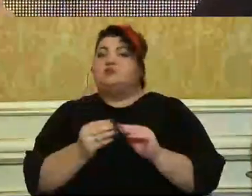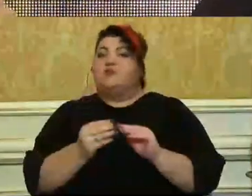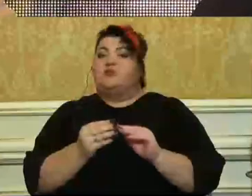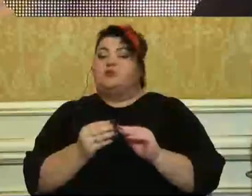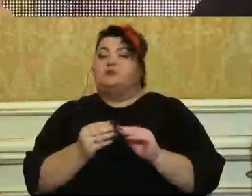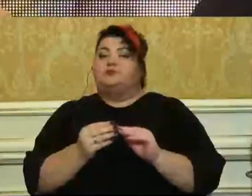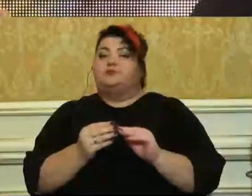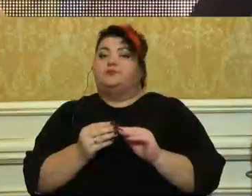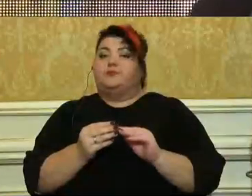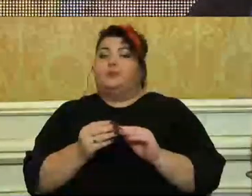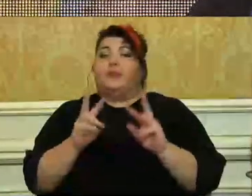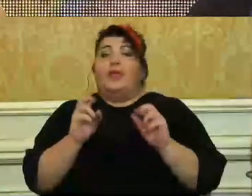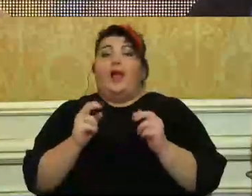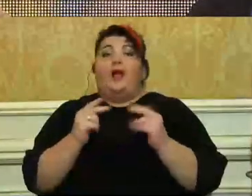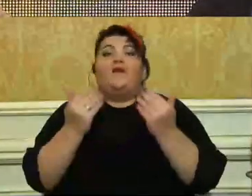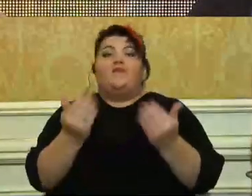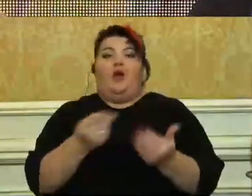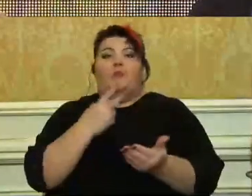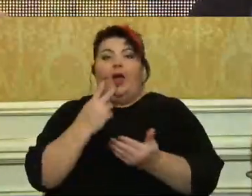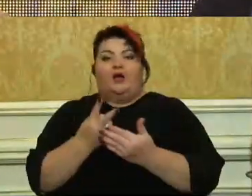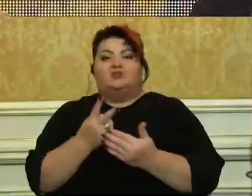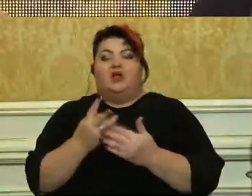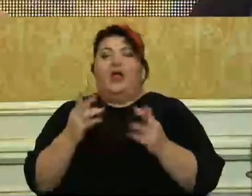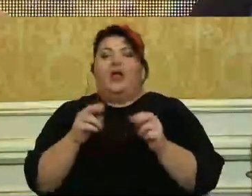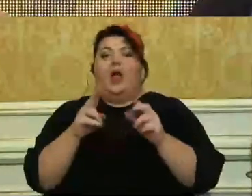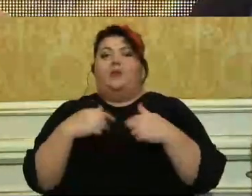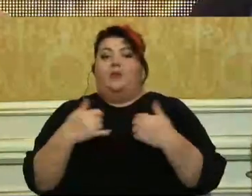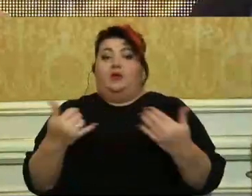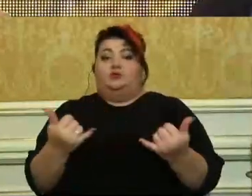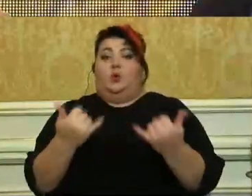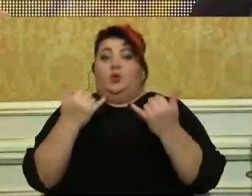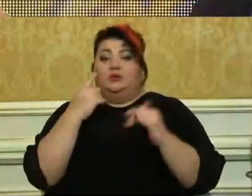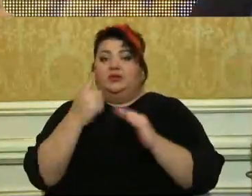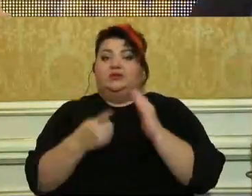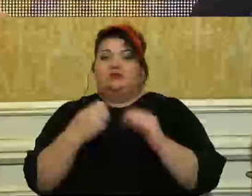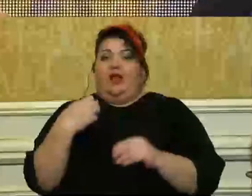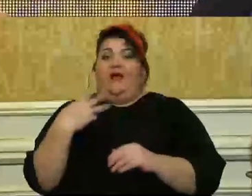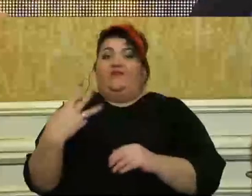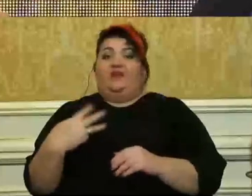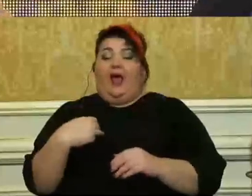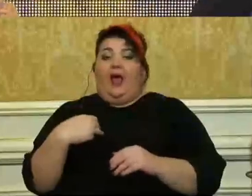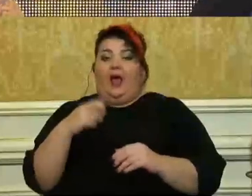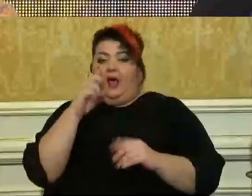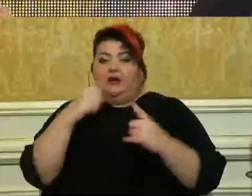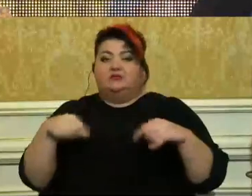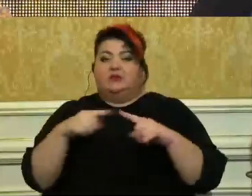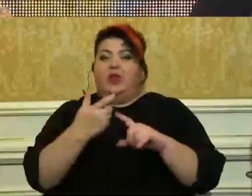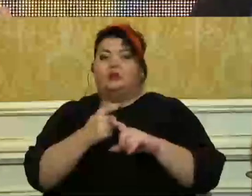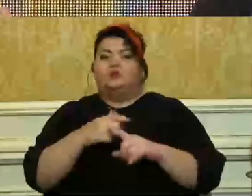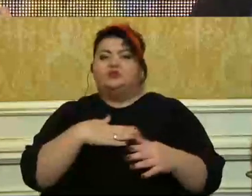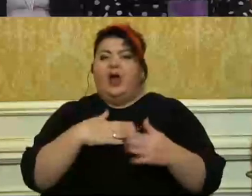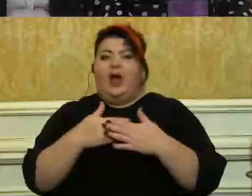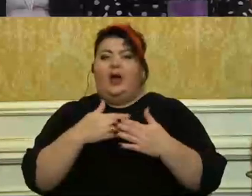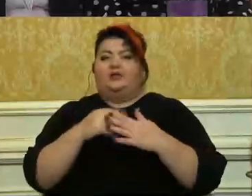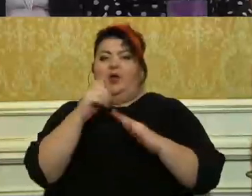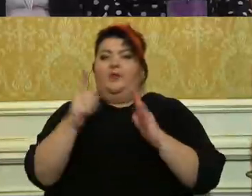as you saw, and as Valeria will develop maybe, France is very active in gender equality in domestic